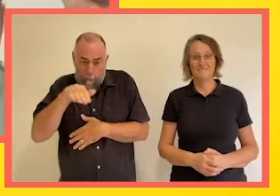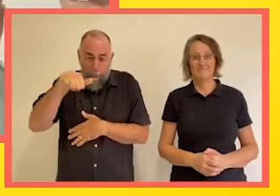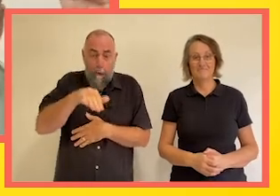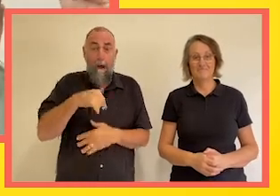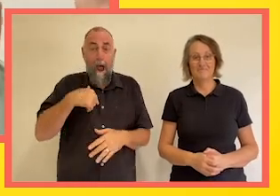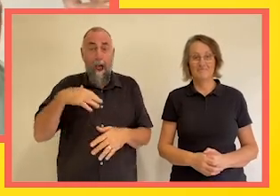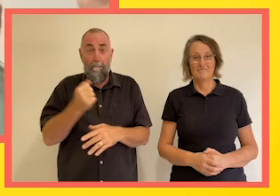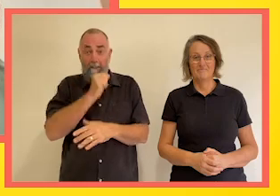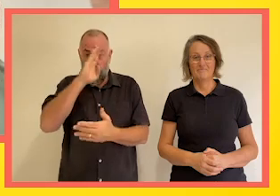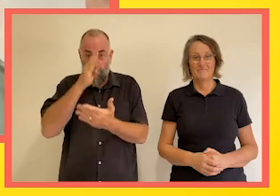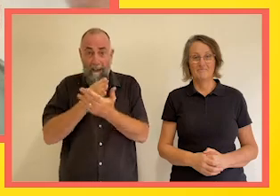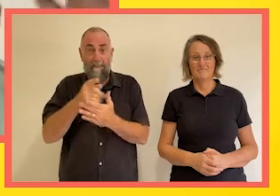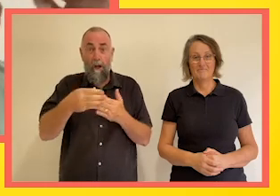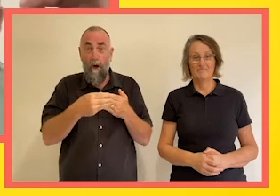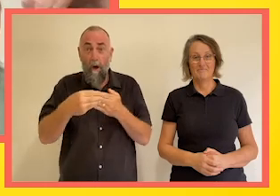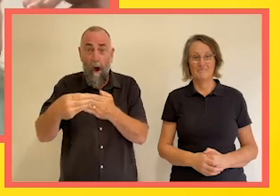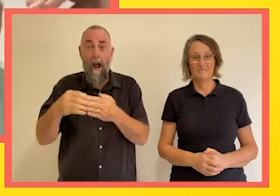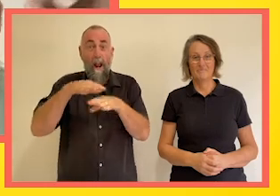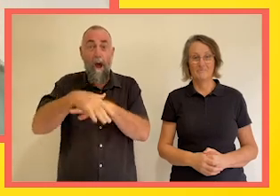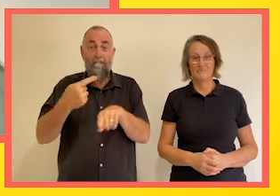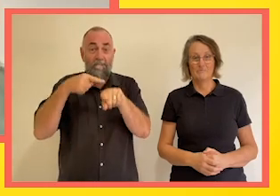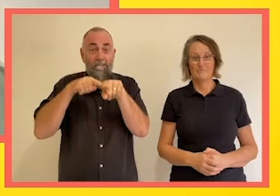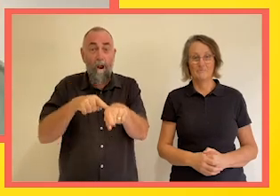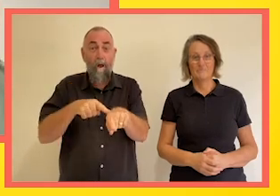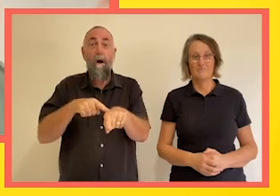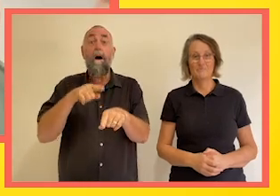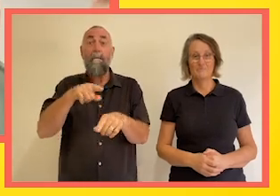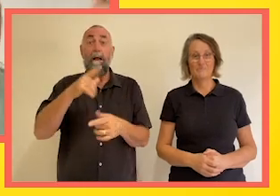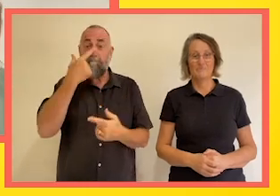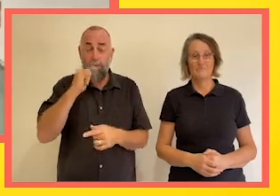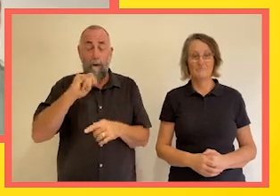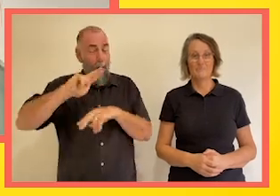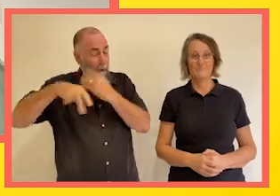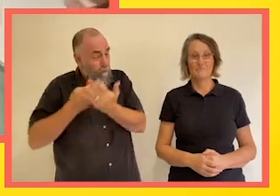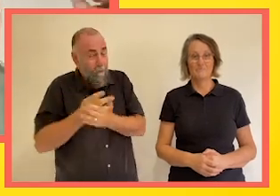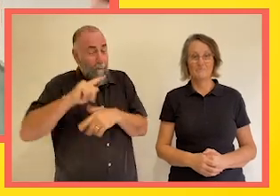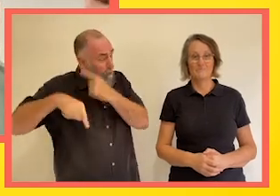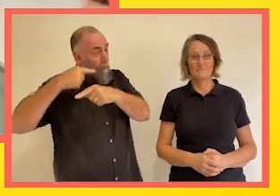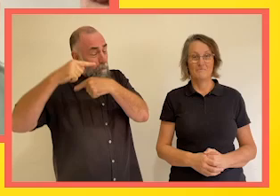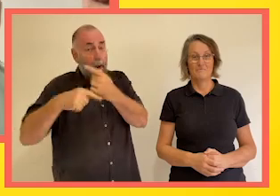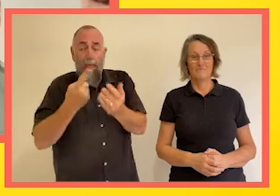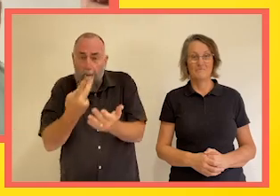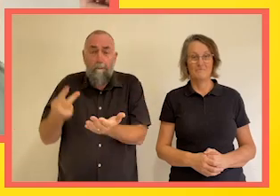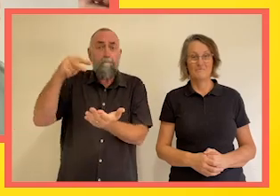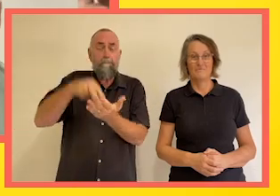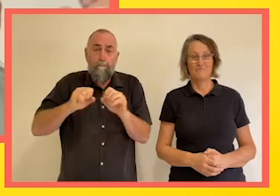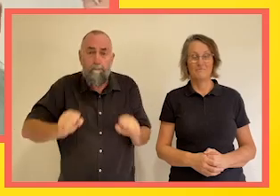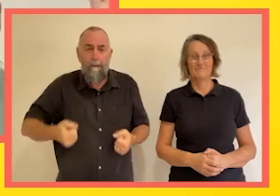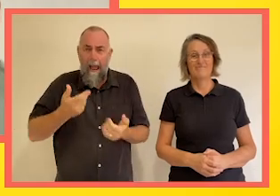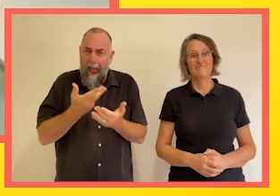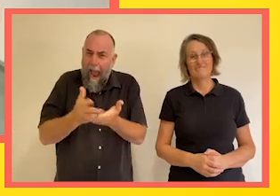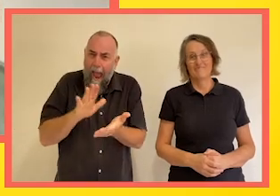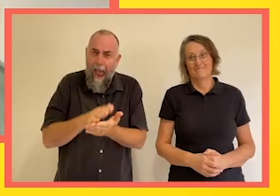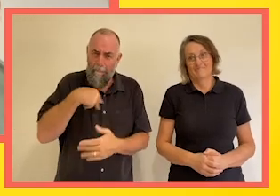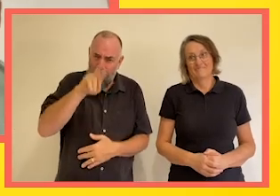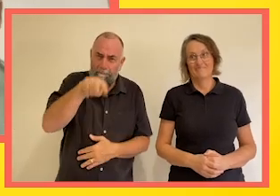with the trust and guidance of another human being, let alone have a tumble and then get back up and do it again. How